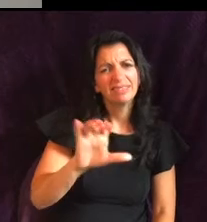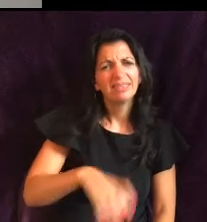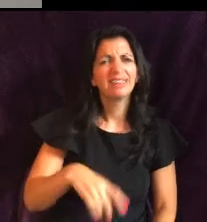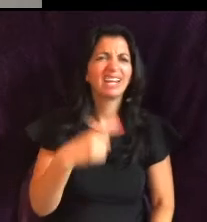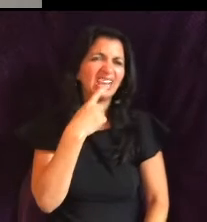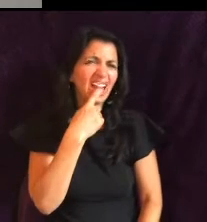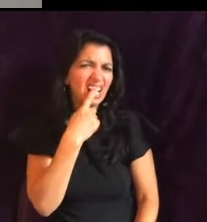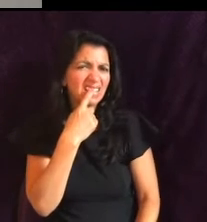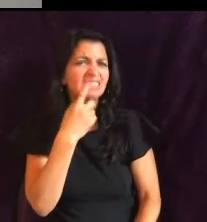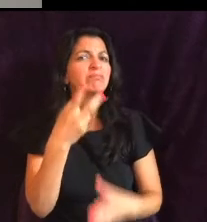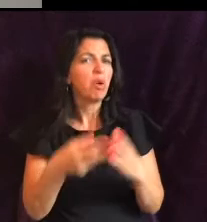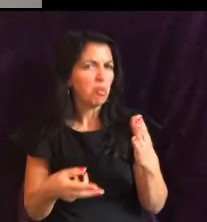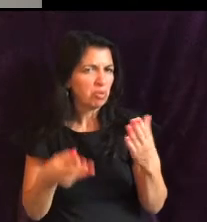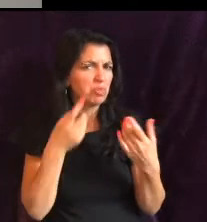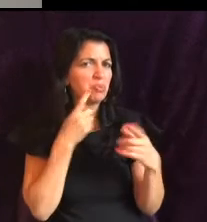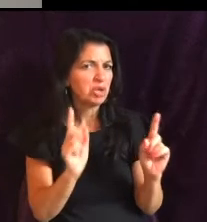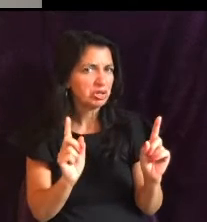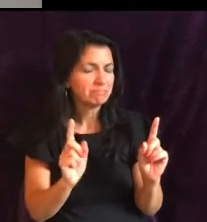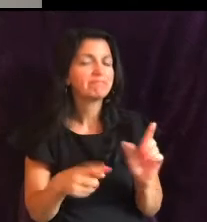let me demonstrate for you one more time.